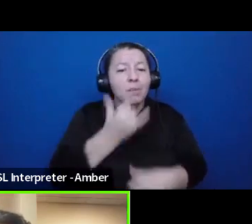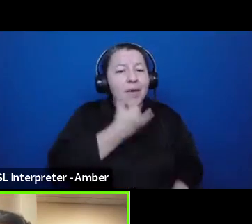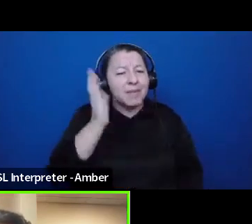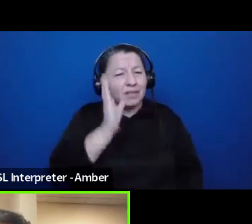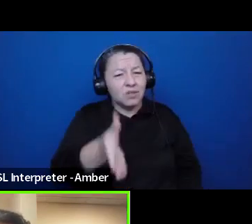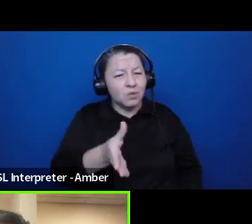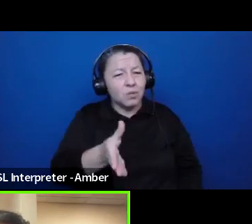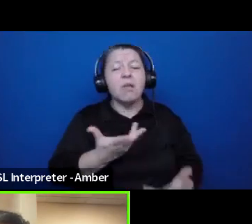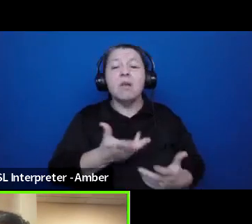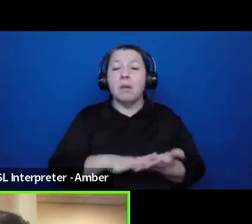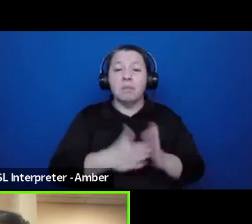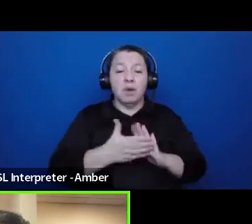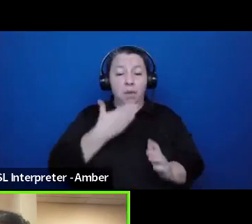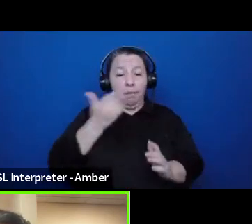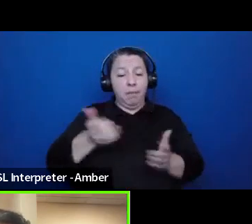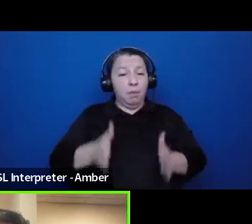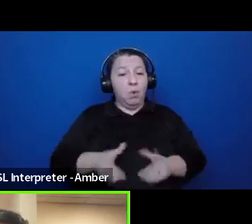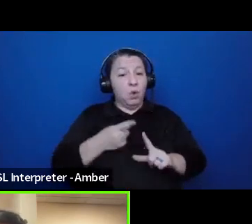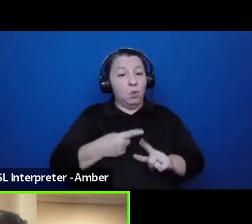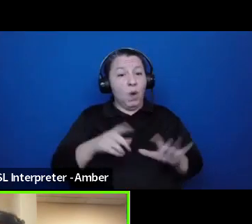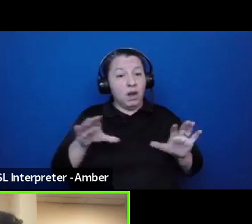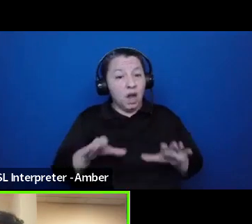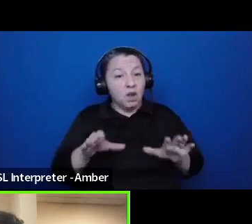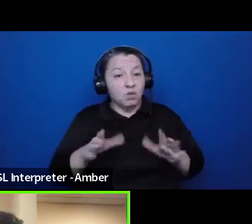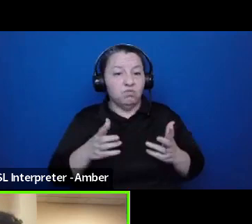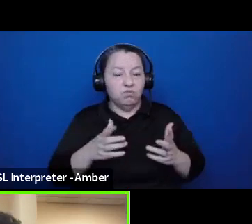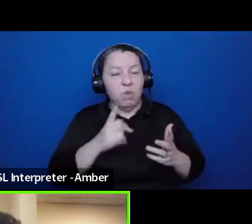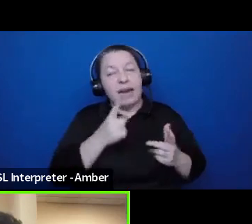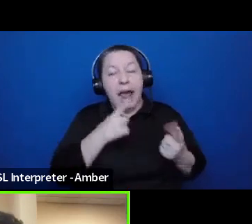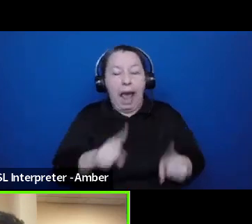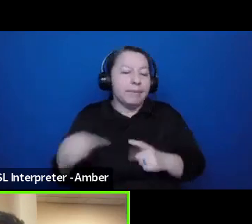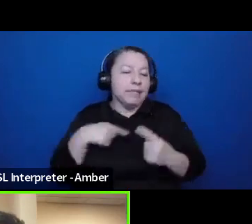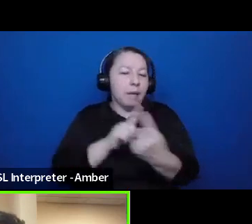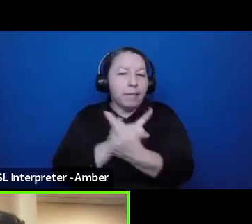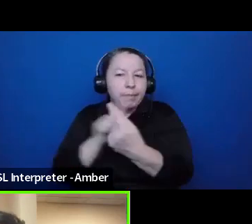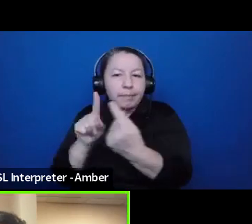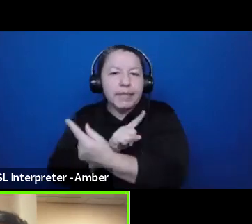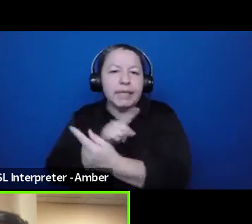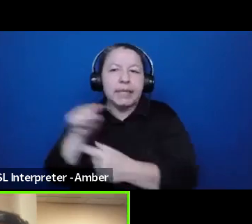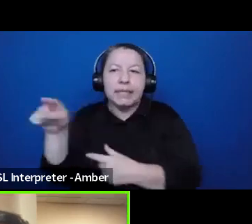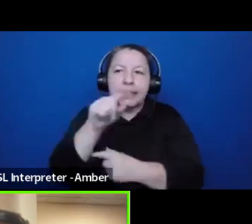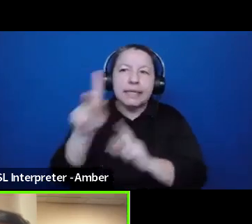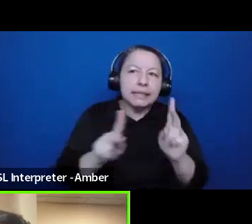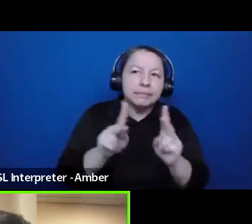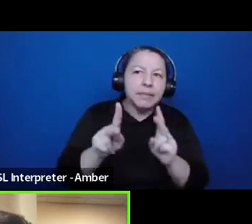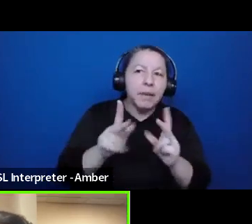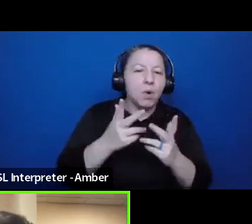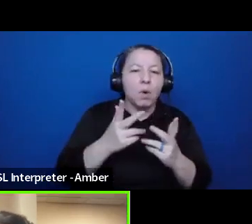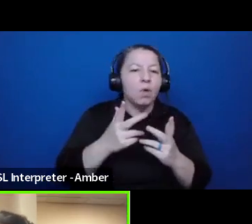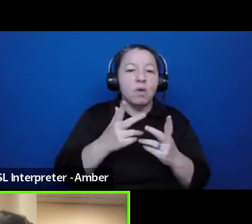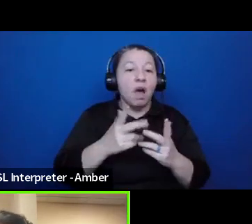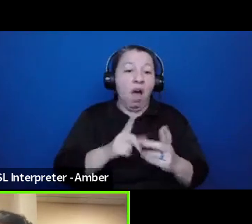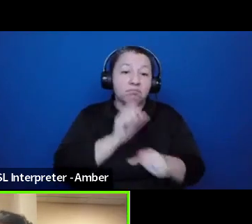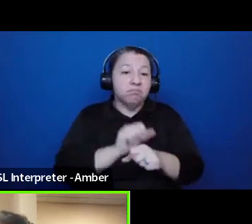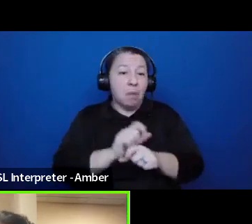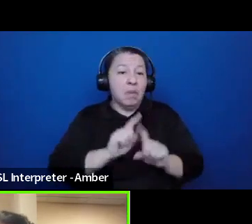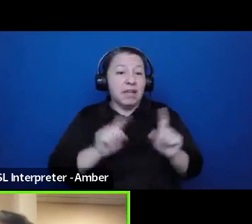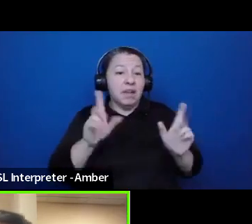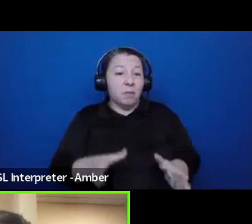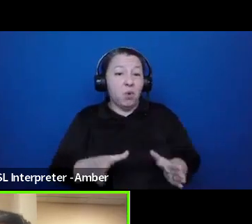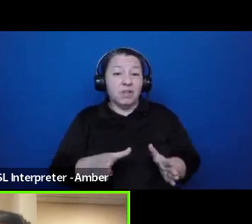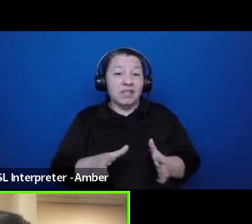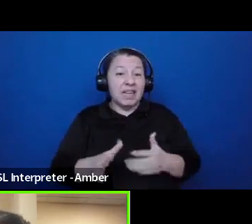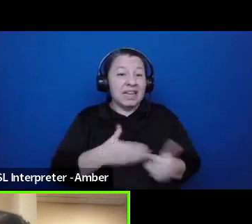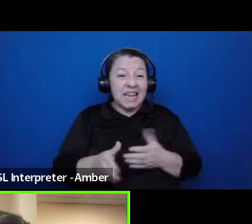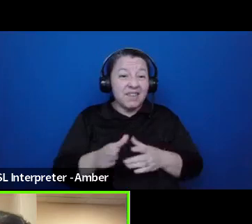when I do encounter these people that cross my path. I know I'm definitely a different person than I was even yesterday. You know, even the